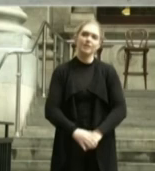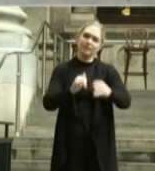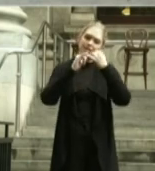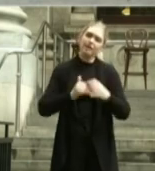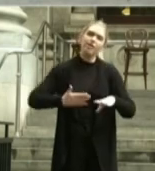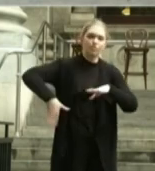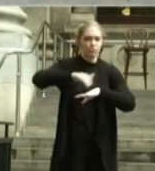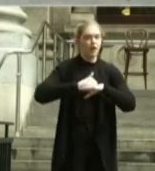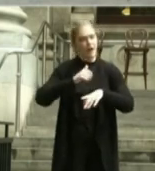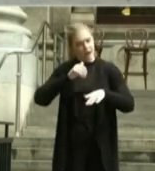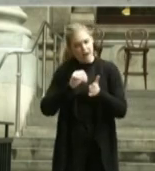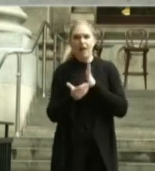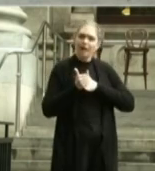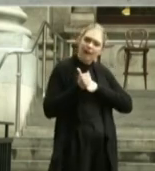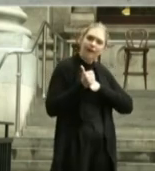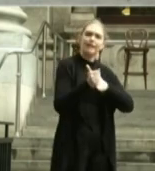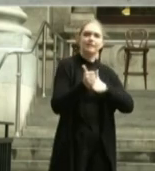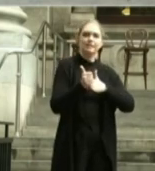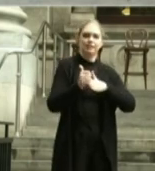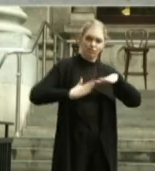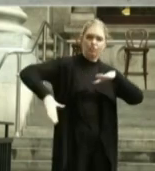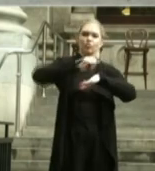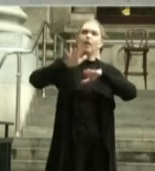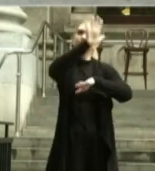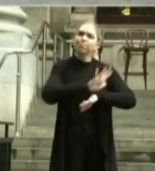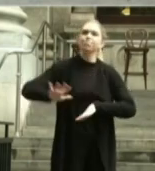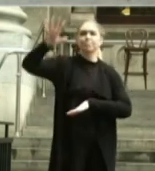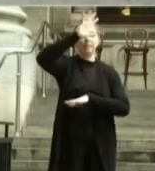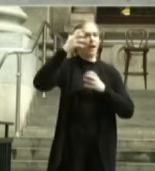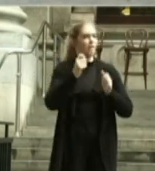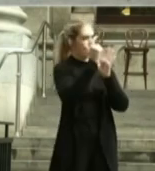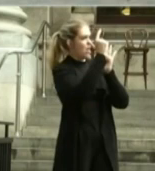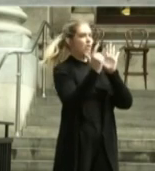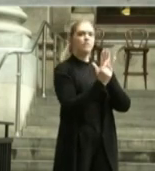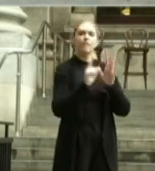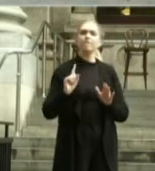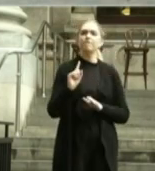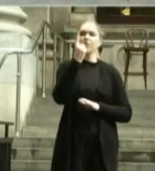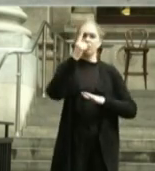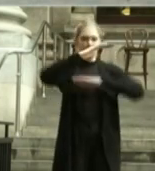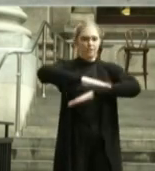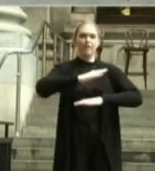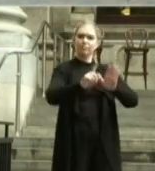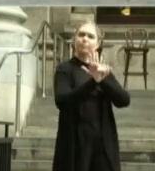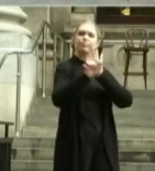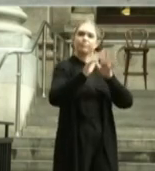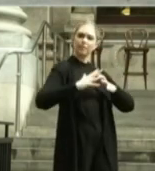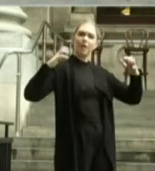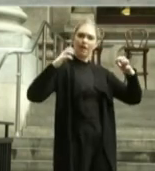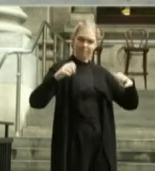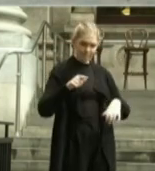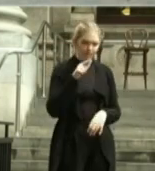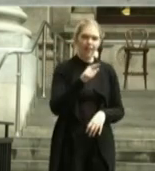South Australia now leads the nation by legislating for a First Nations voice. A voice